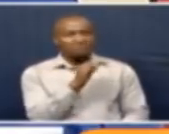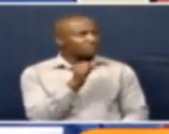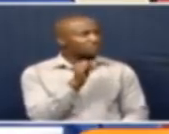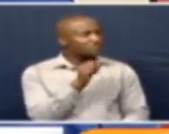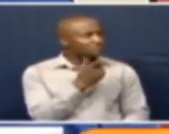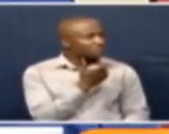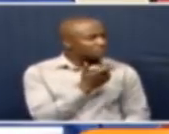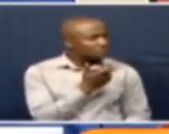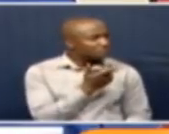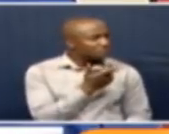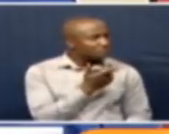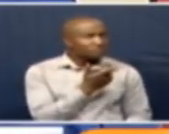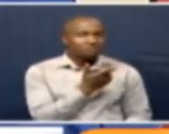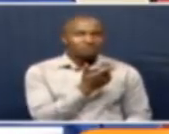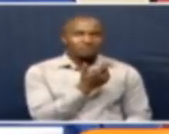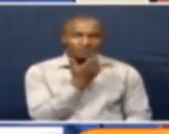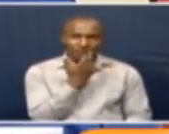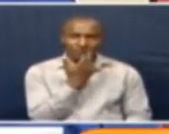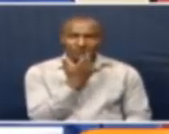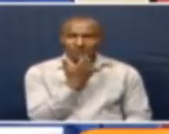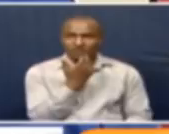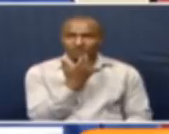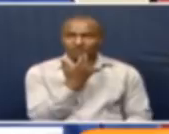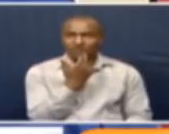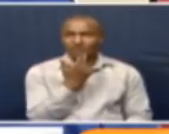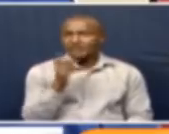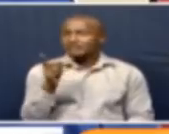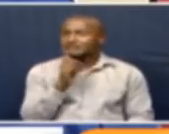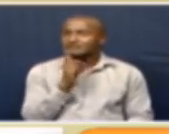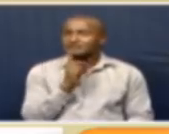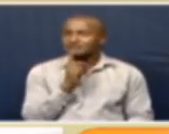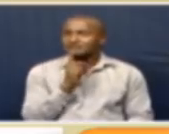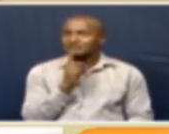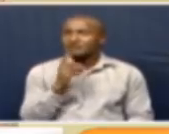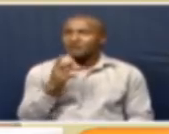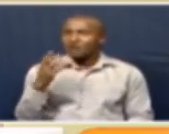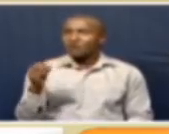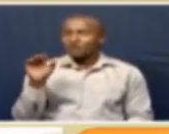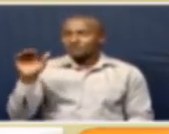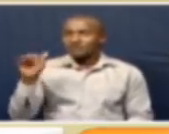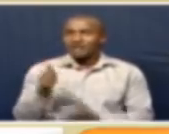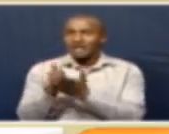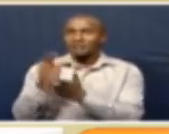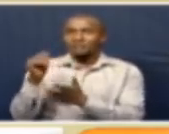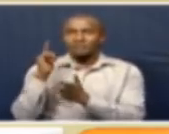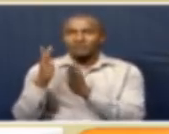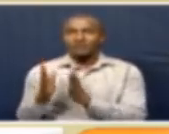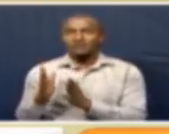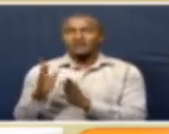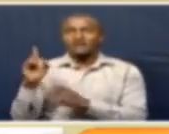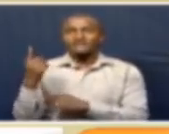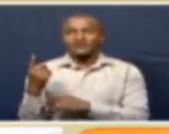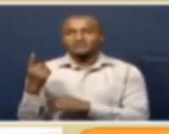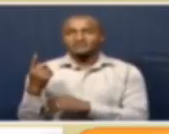What in particular caught your attention? The fact that models should go seek help from lawyers. First of